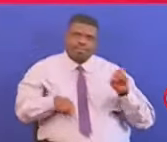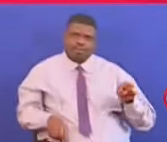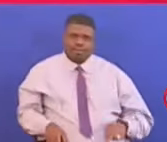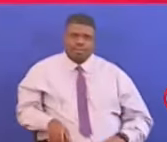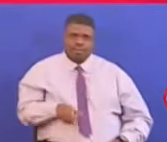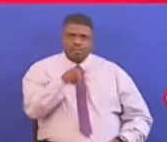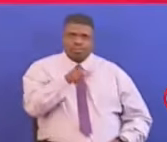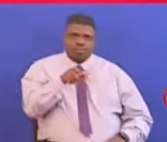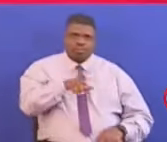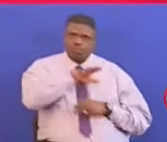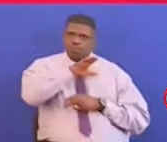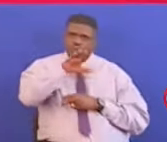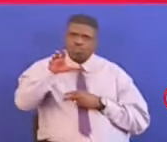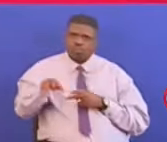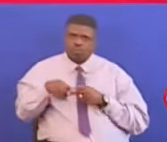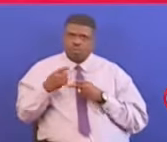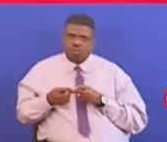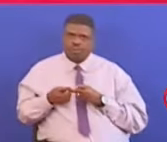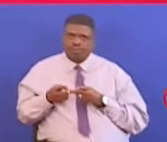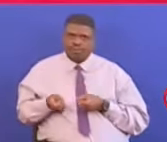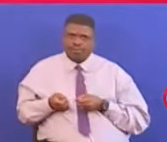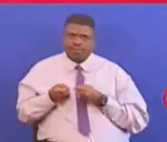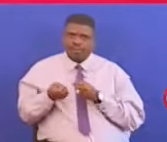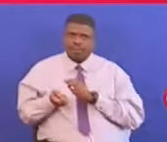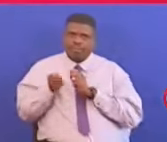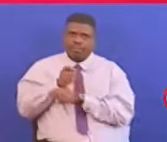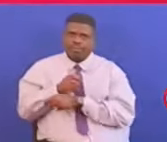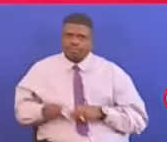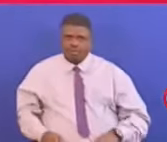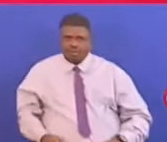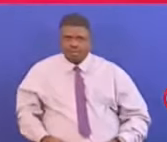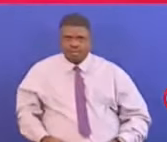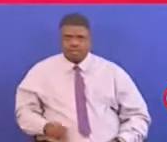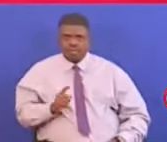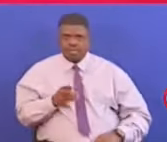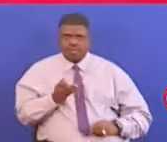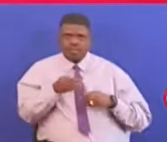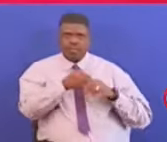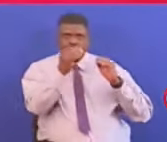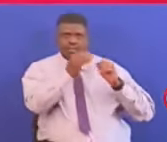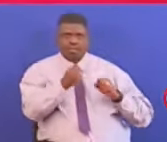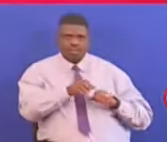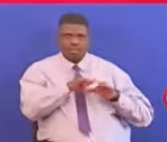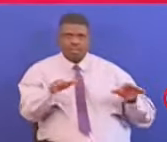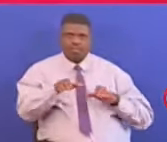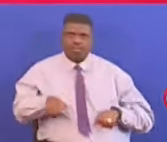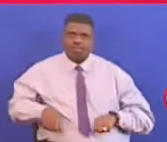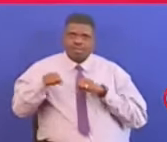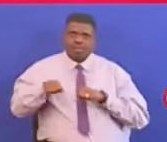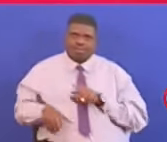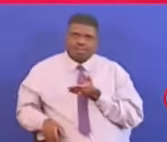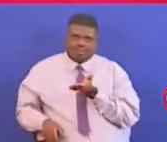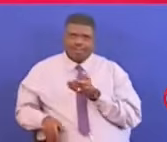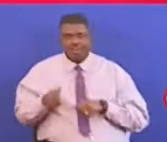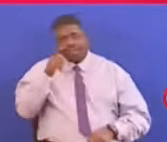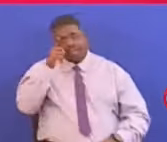Integration is all that it takes to bring out transformation. Being an expert in logistics and supply chain management, I